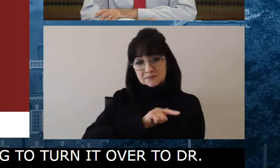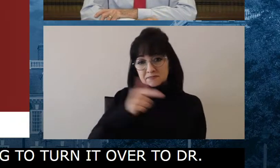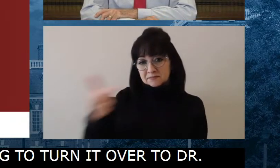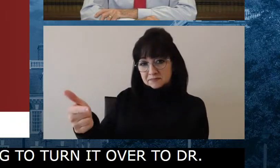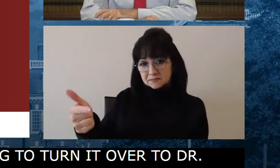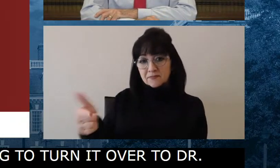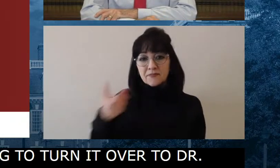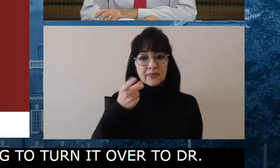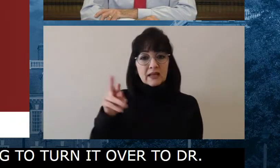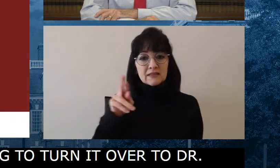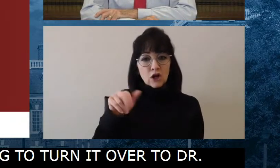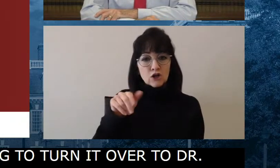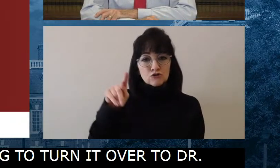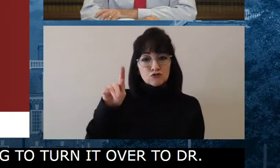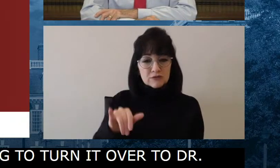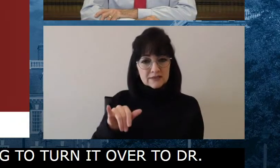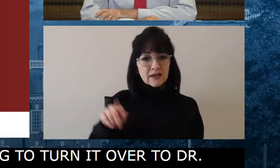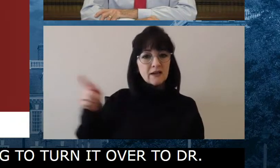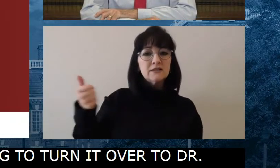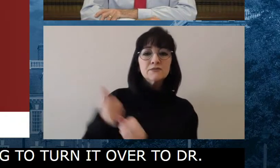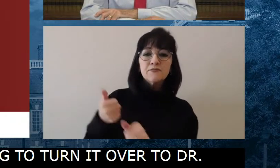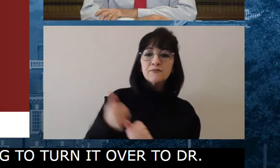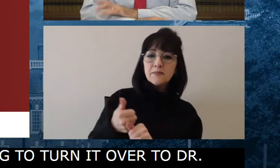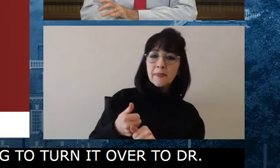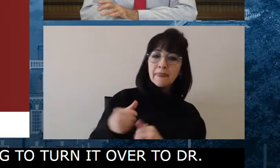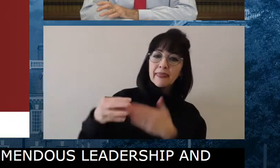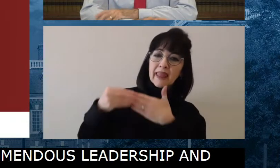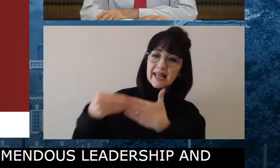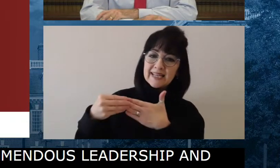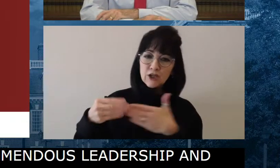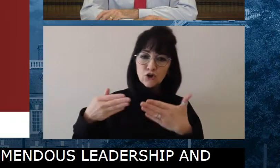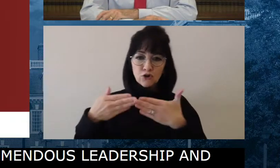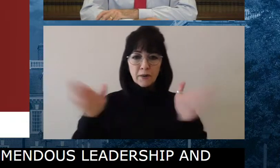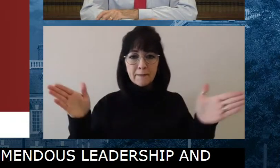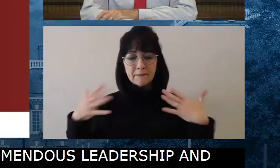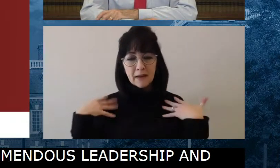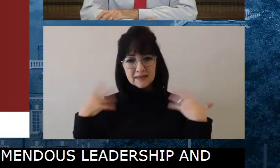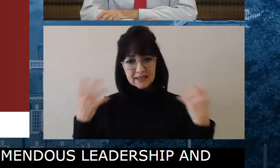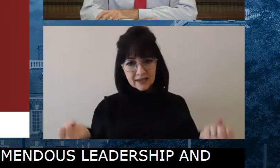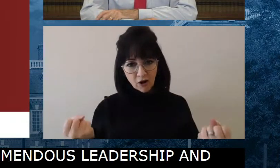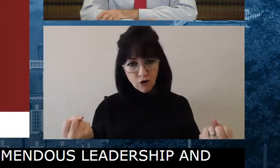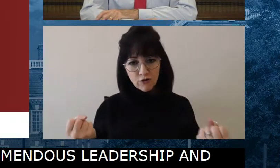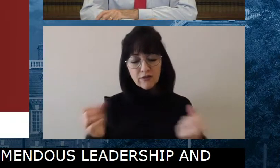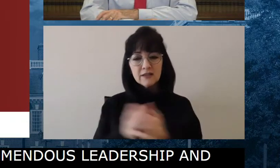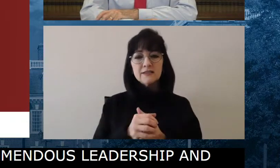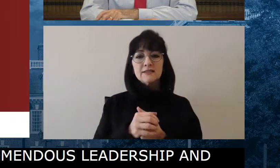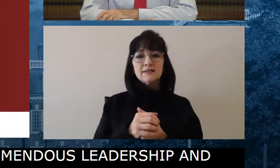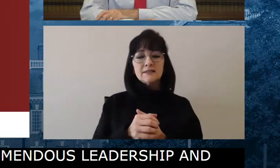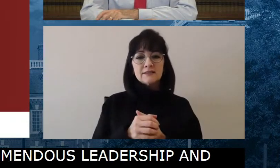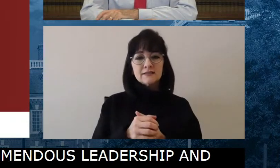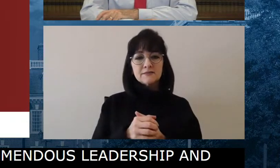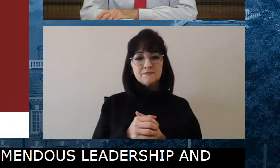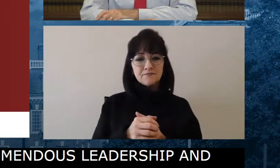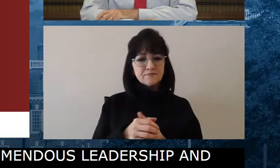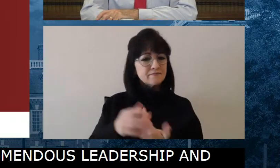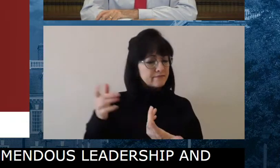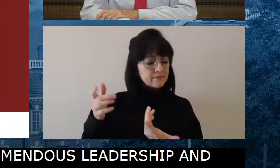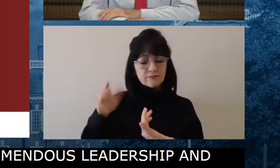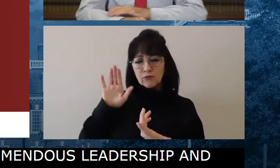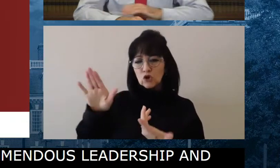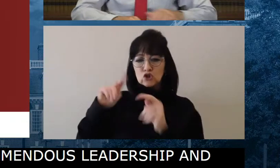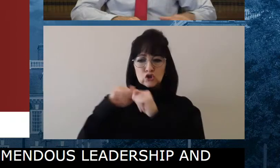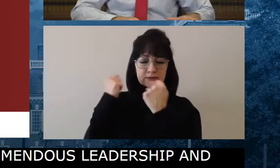Health, Dr. Hong, Dr. Pescatore, all the way down the line. We appreciate their good